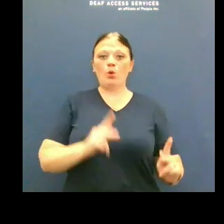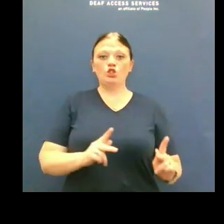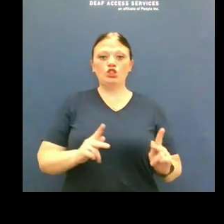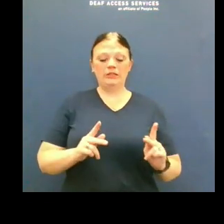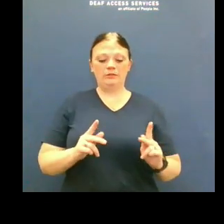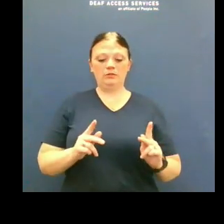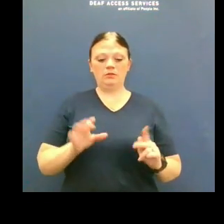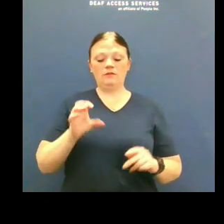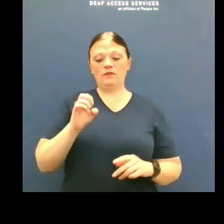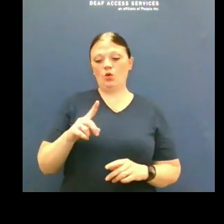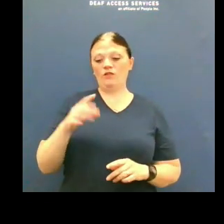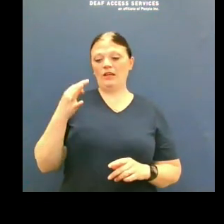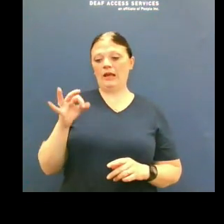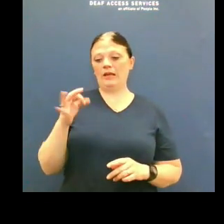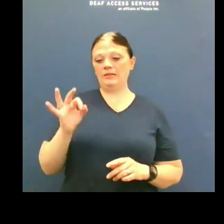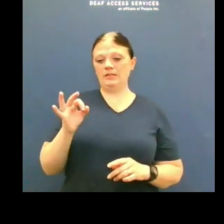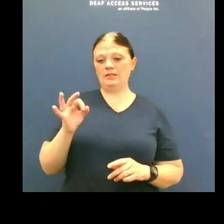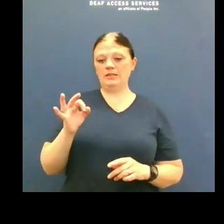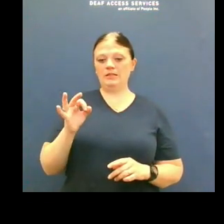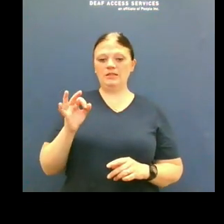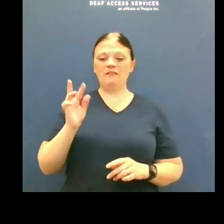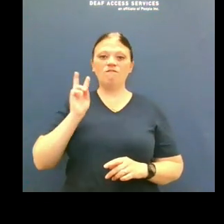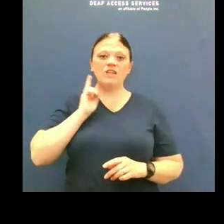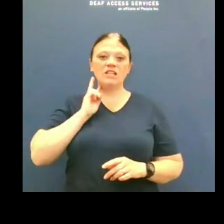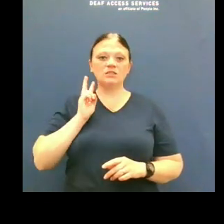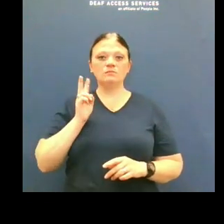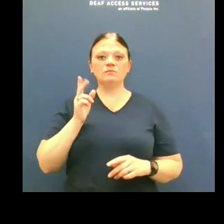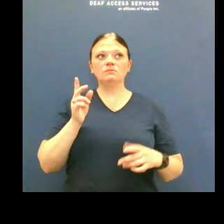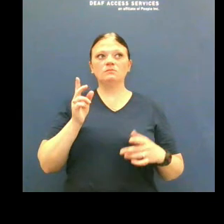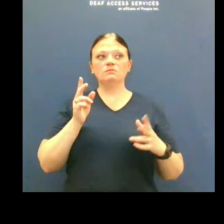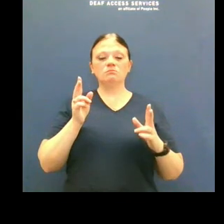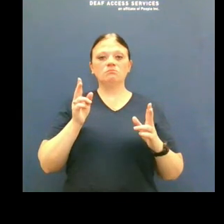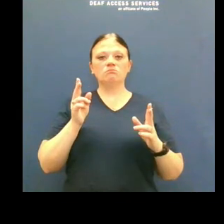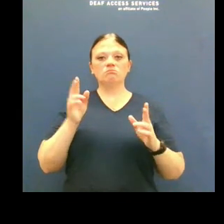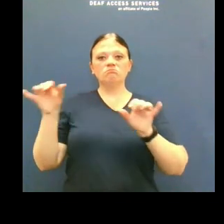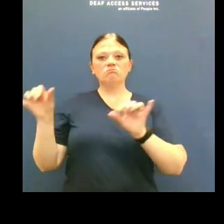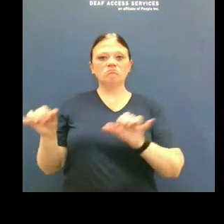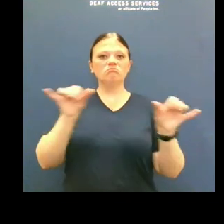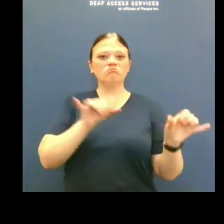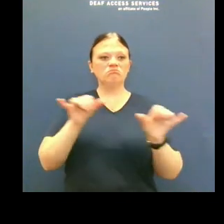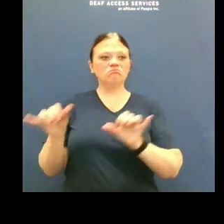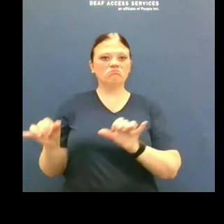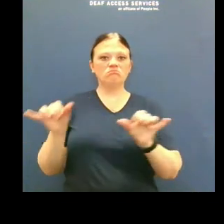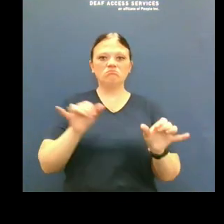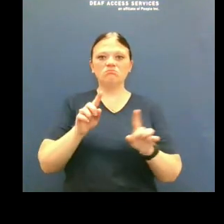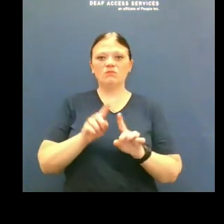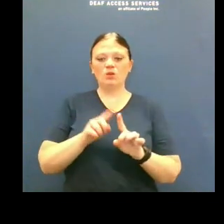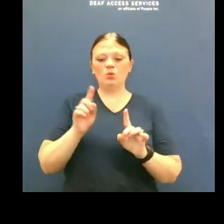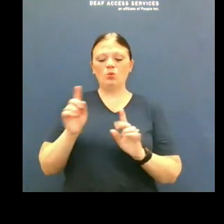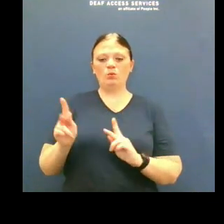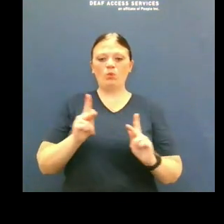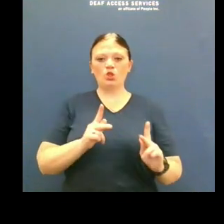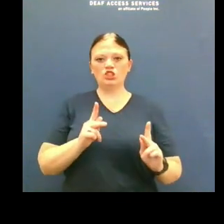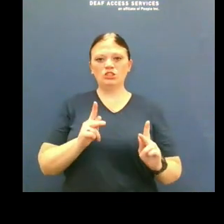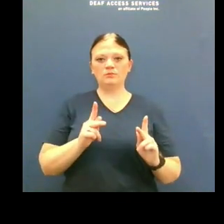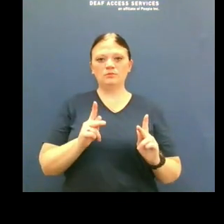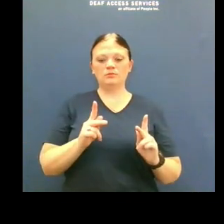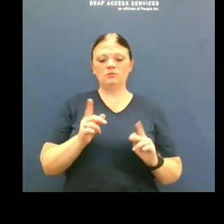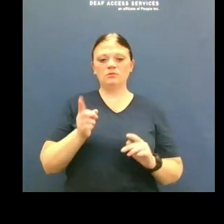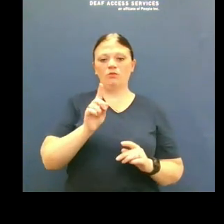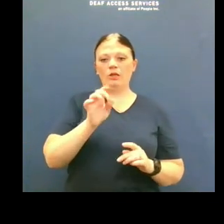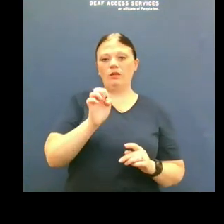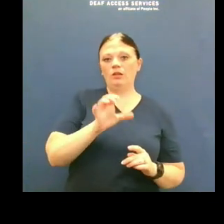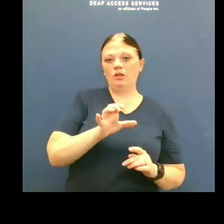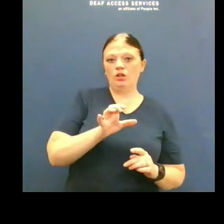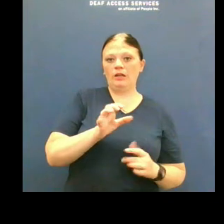our COVID-19 victims are very proportion to very similar to the proportion of where Erie